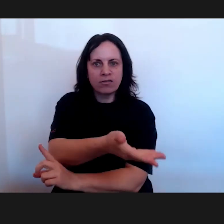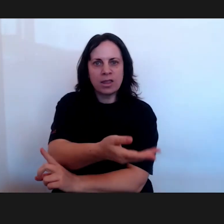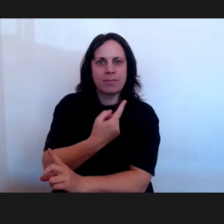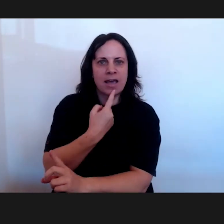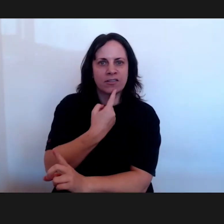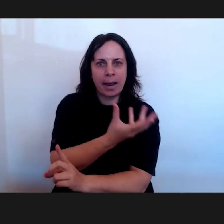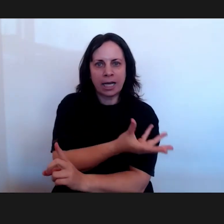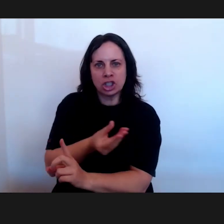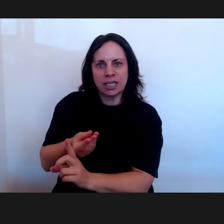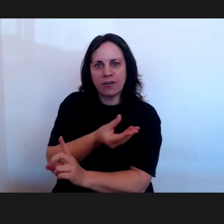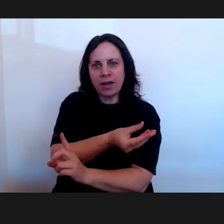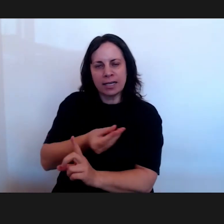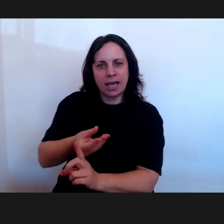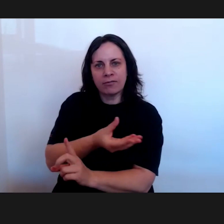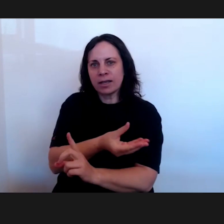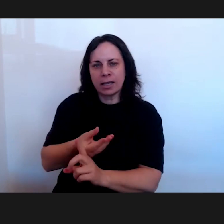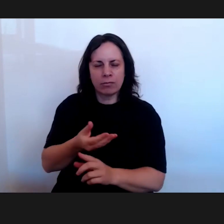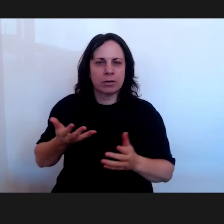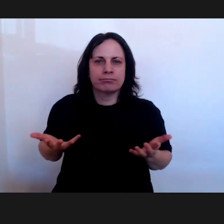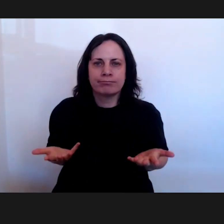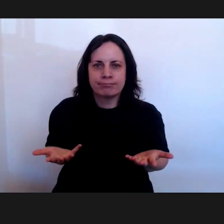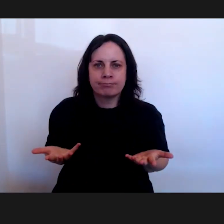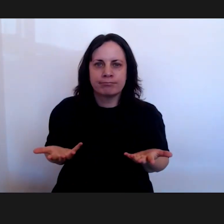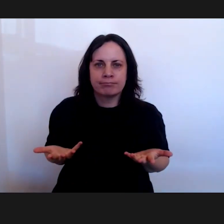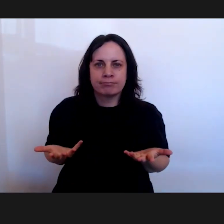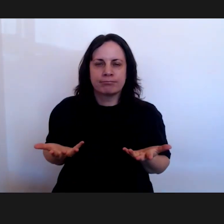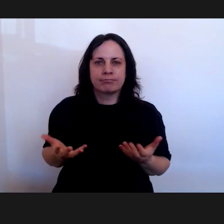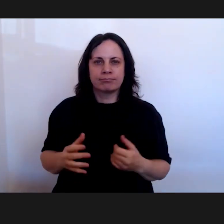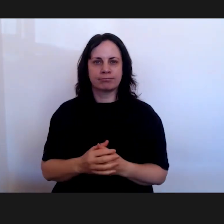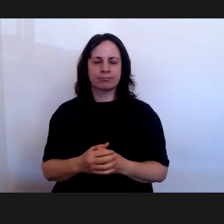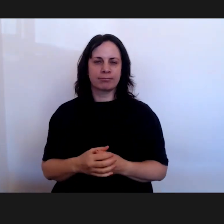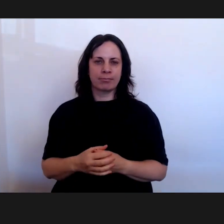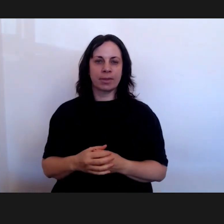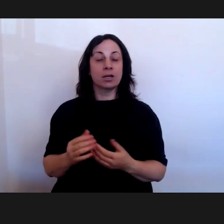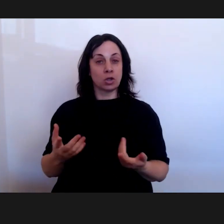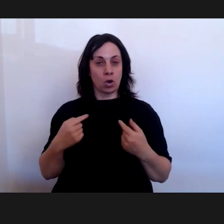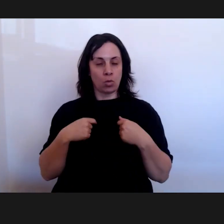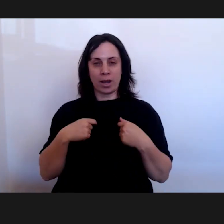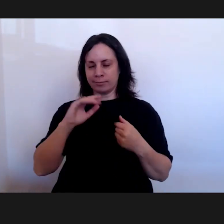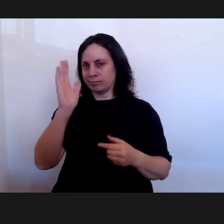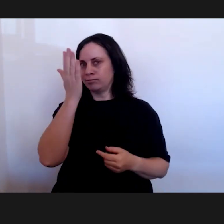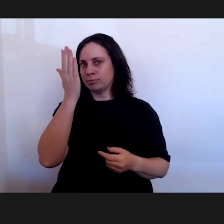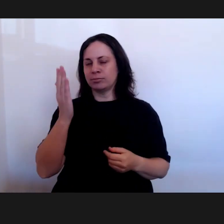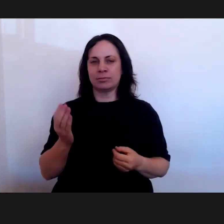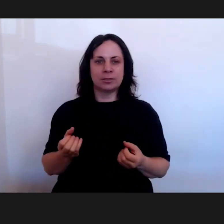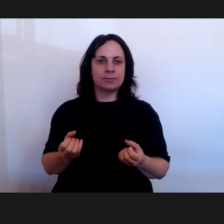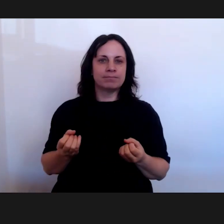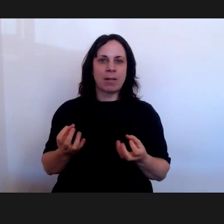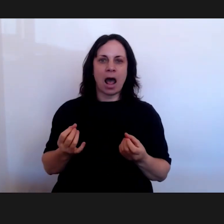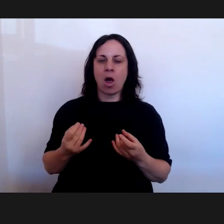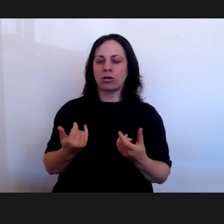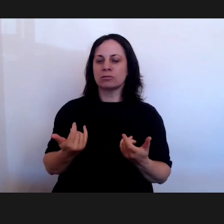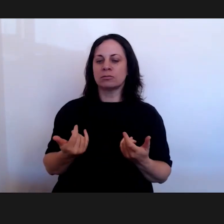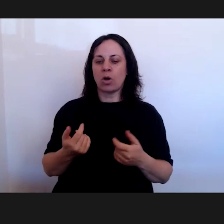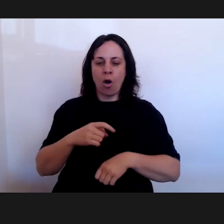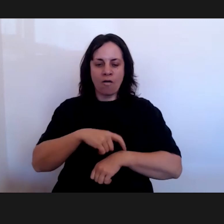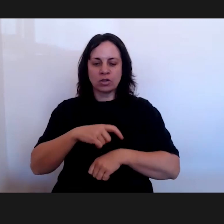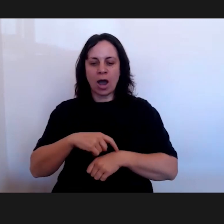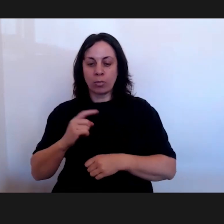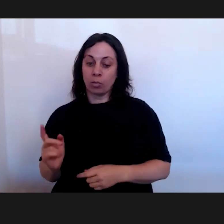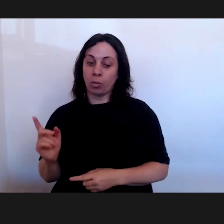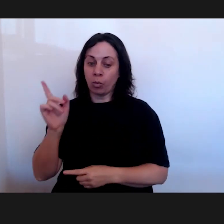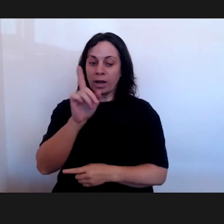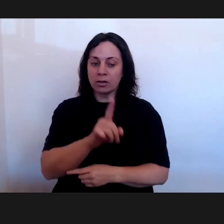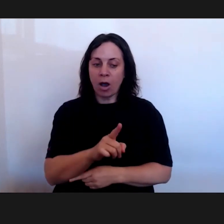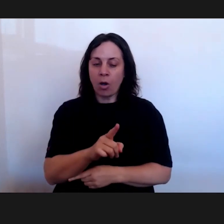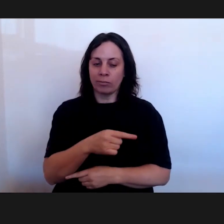it for them. So we actually face a lot of, I guess, reservation from communities to participate